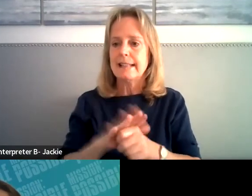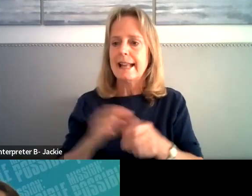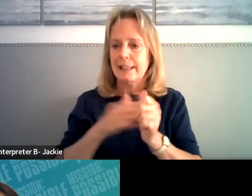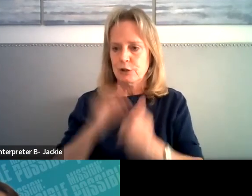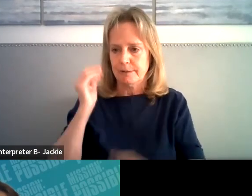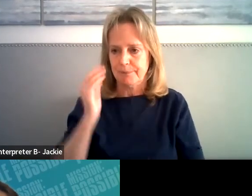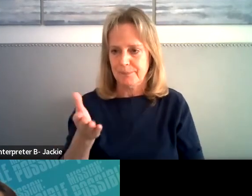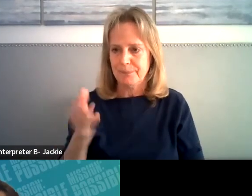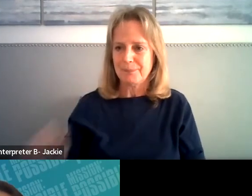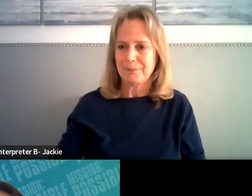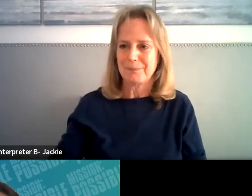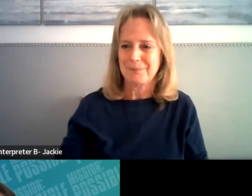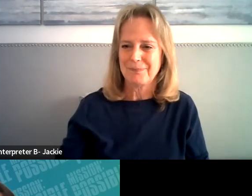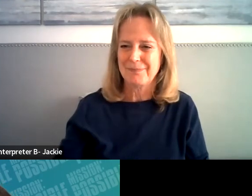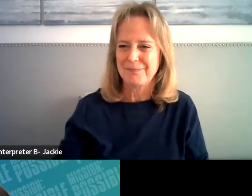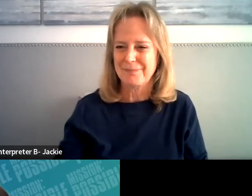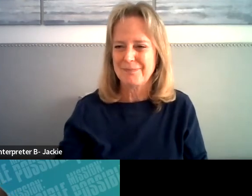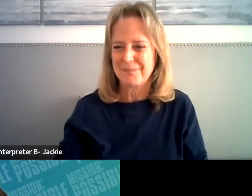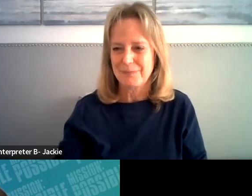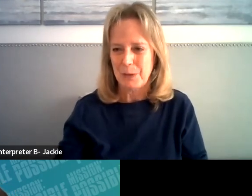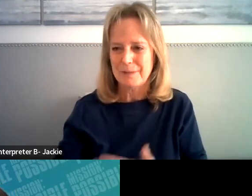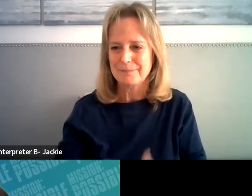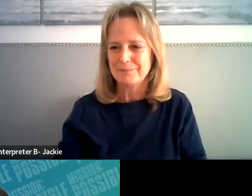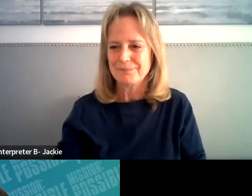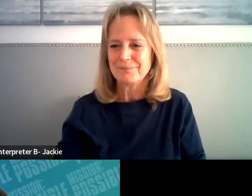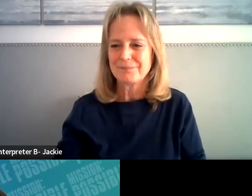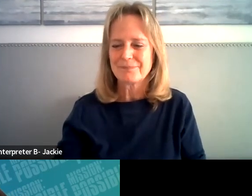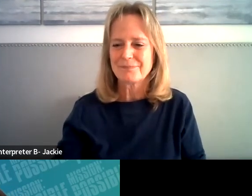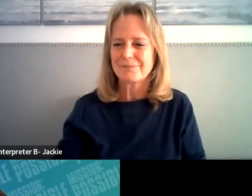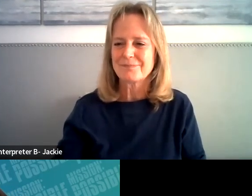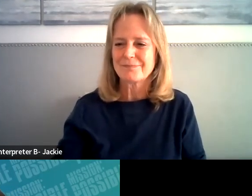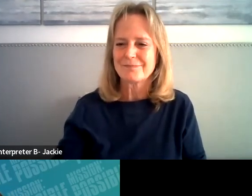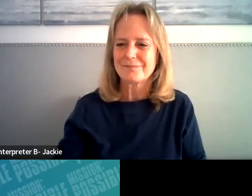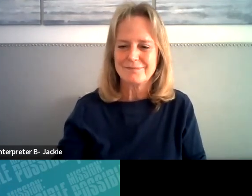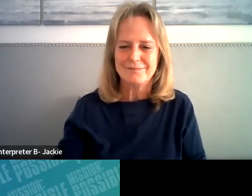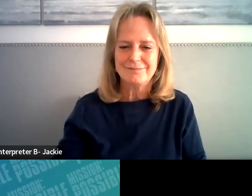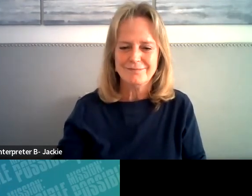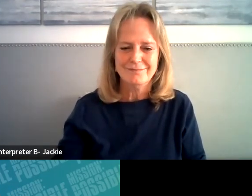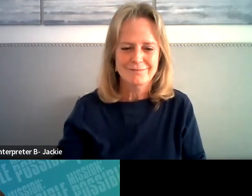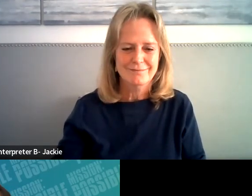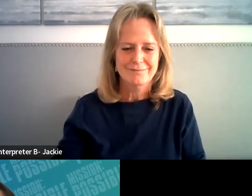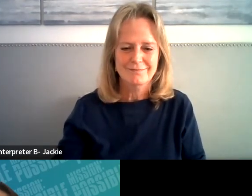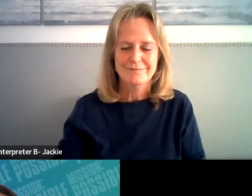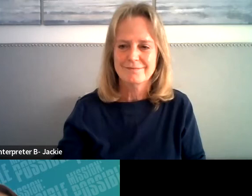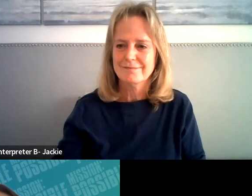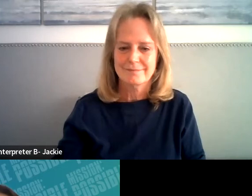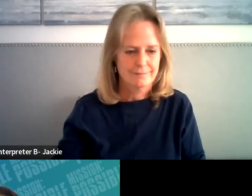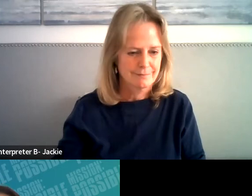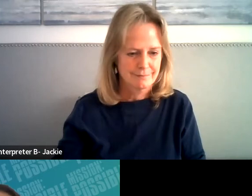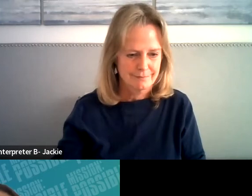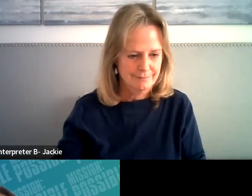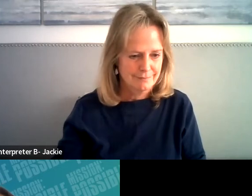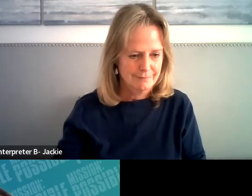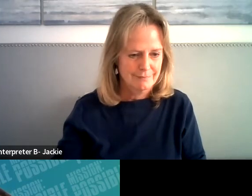this is the part in the roller coaster when you feel elated and excited, right? It's like, oh my goodness, we're gonna start something